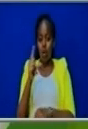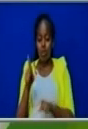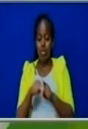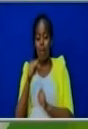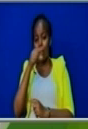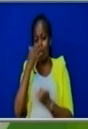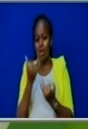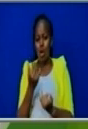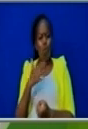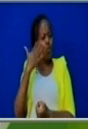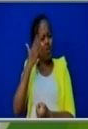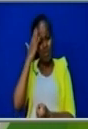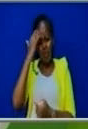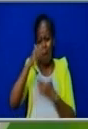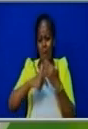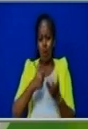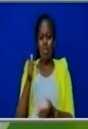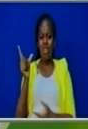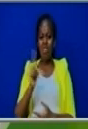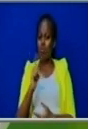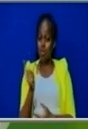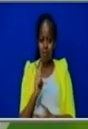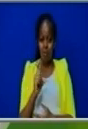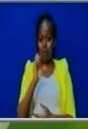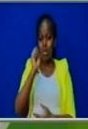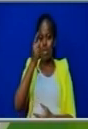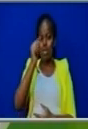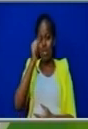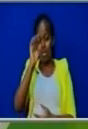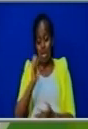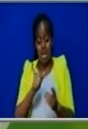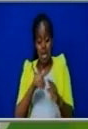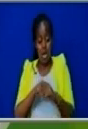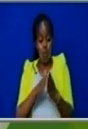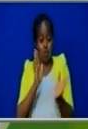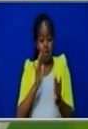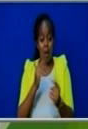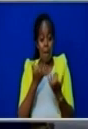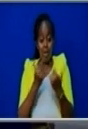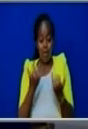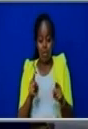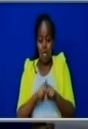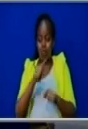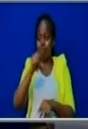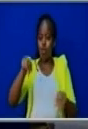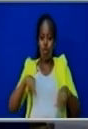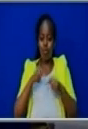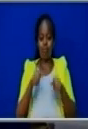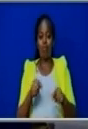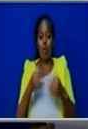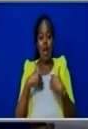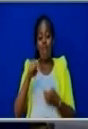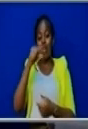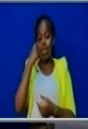are only used to water in the liquid In state. the liquid state, in Yes. most cases. Yes. But even right now in this room where we are, we Yes. have the gaseous state.